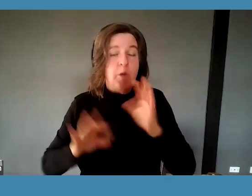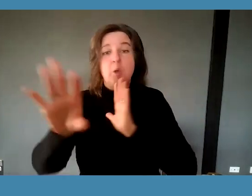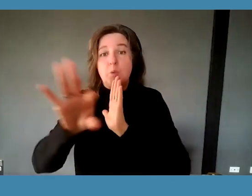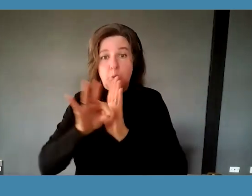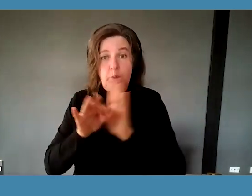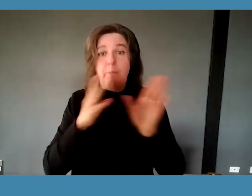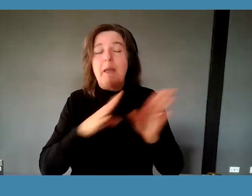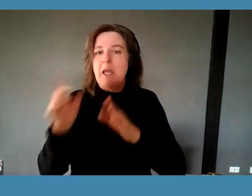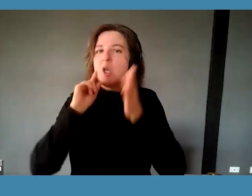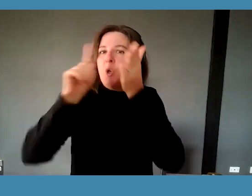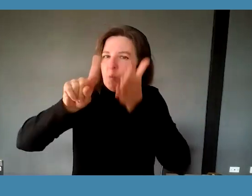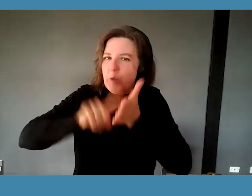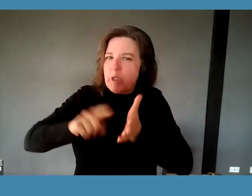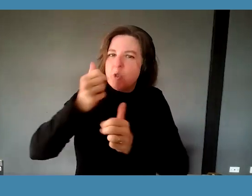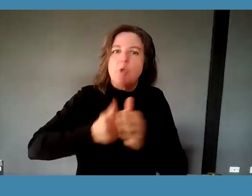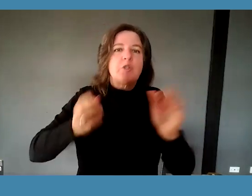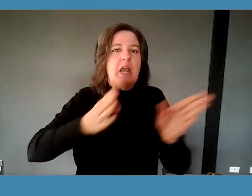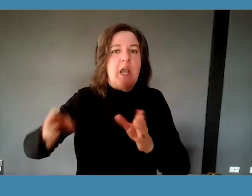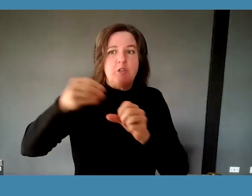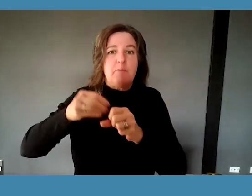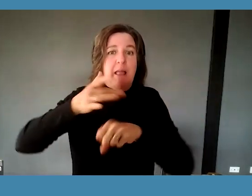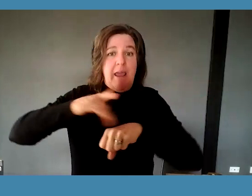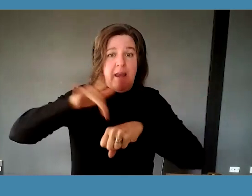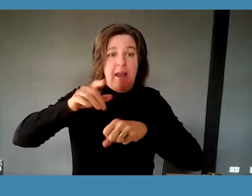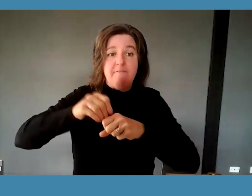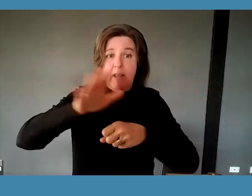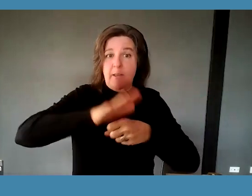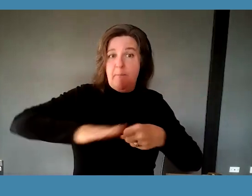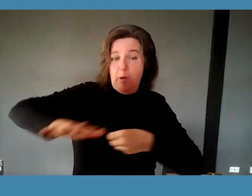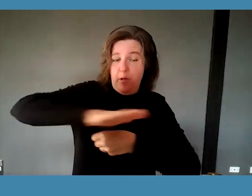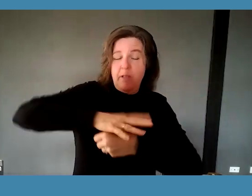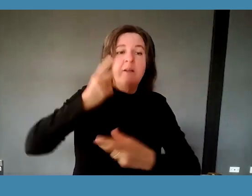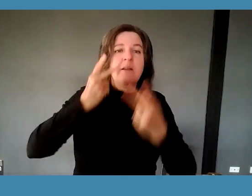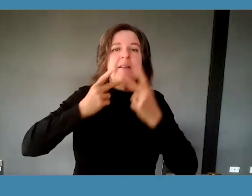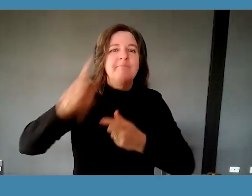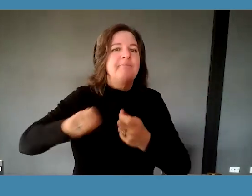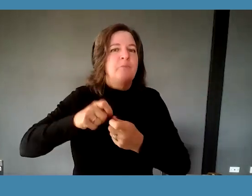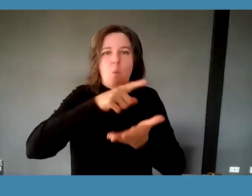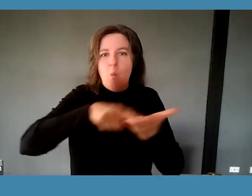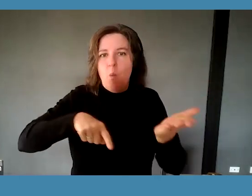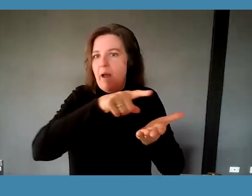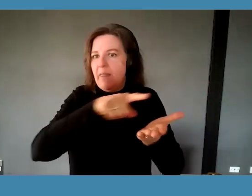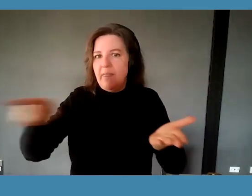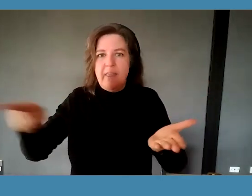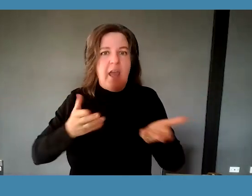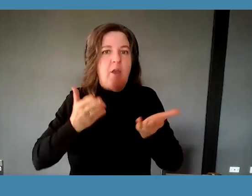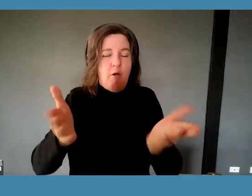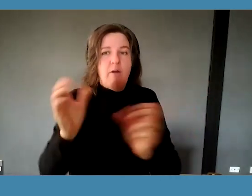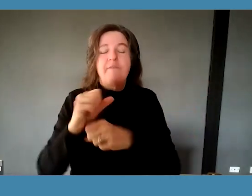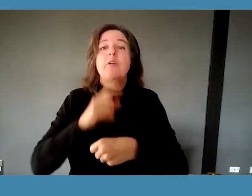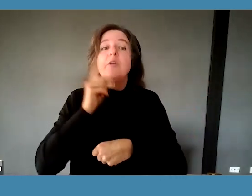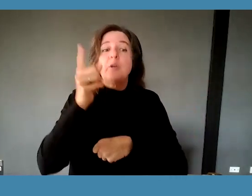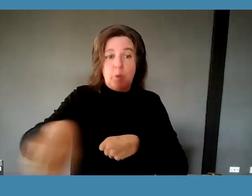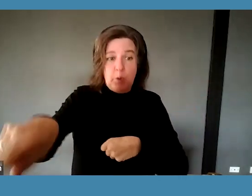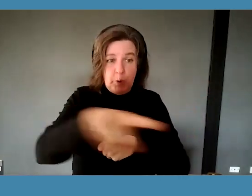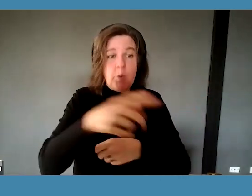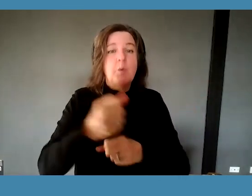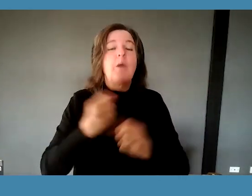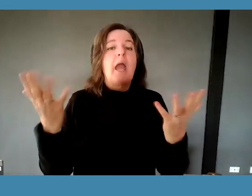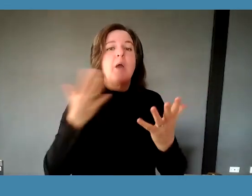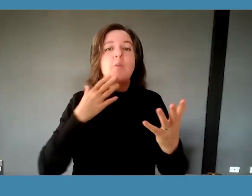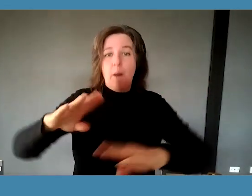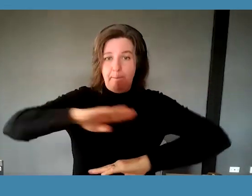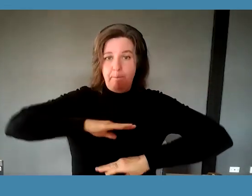in your area and see what exactly it is they offer, to make sure that you're going to get the one that meets your individual needs best.